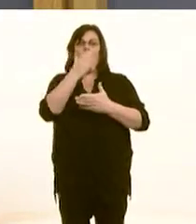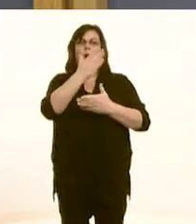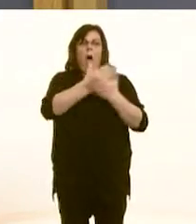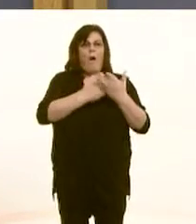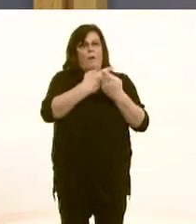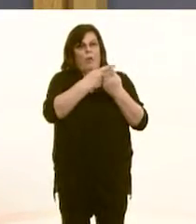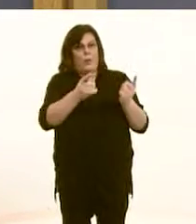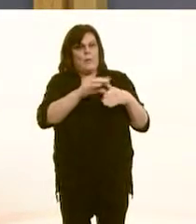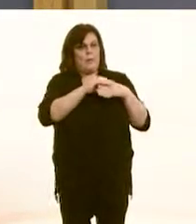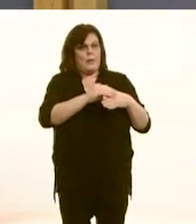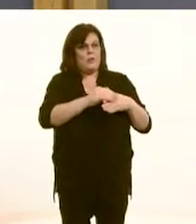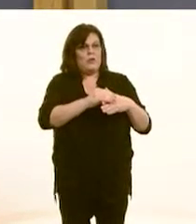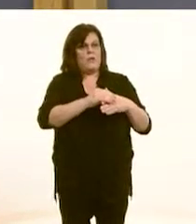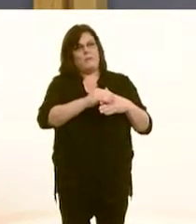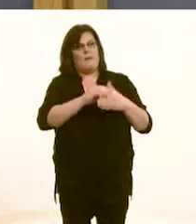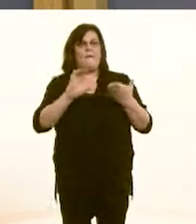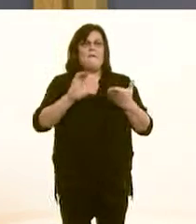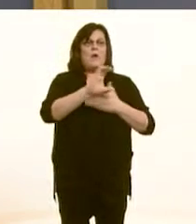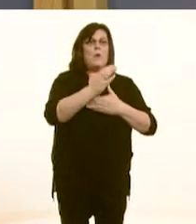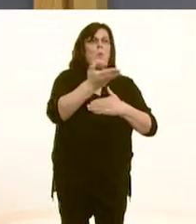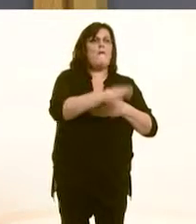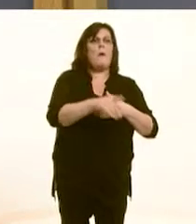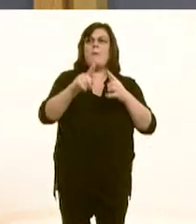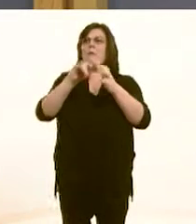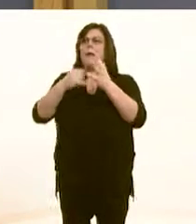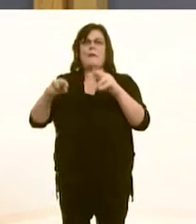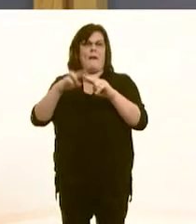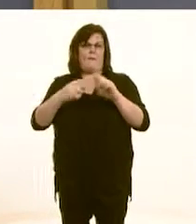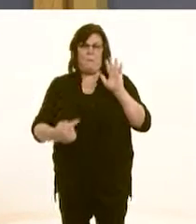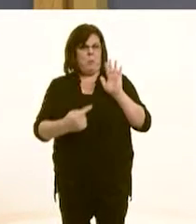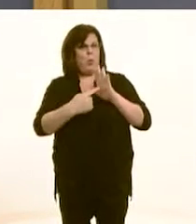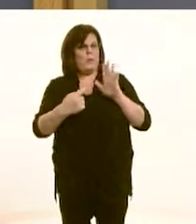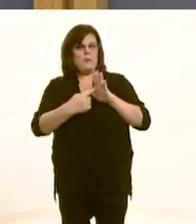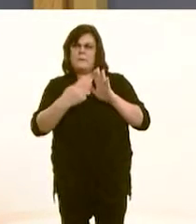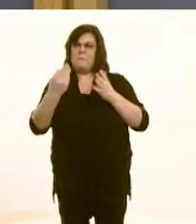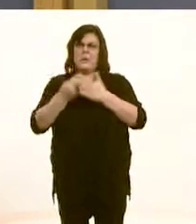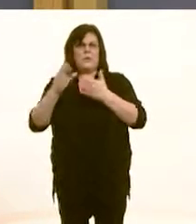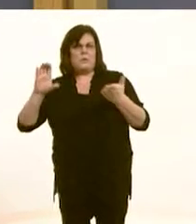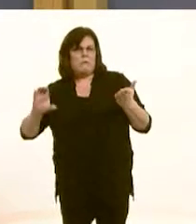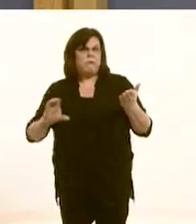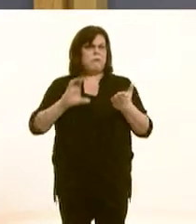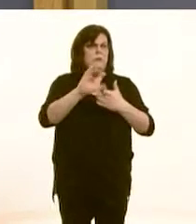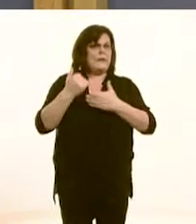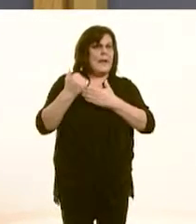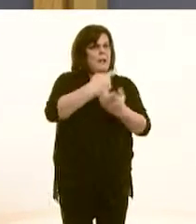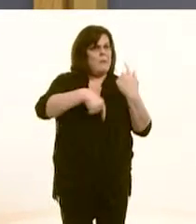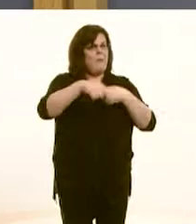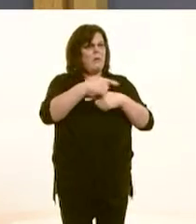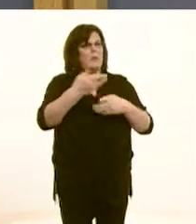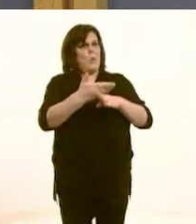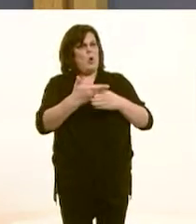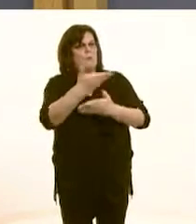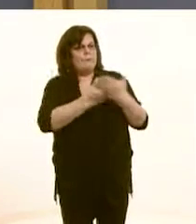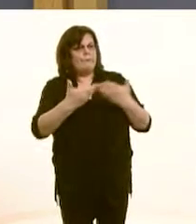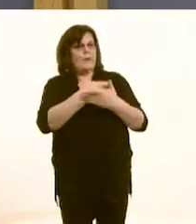of ESF monies, critical to boosting the economy in Wales and delivering on our skills agenda. First Minister, would you agree